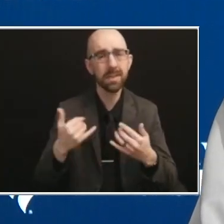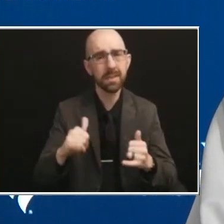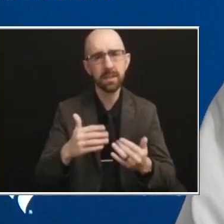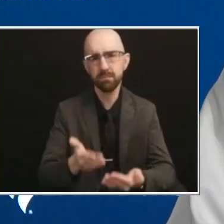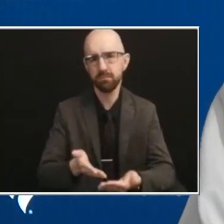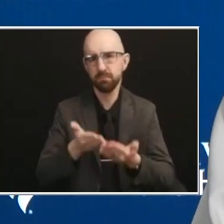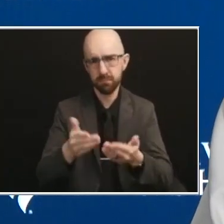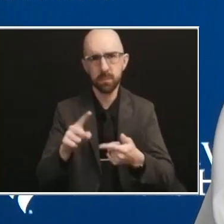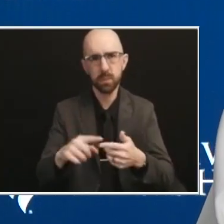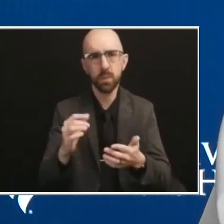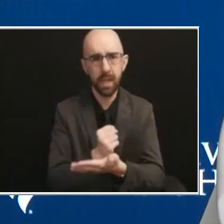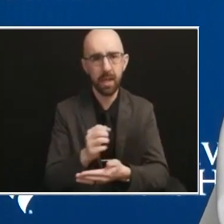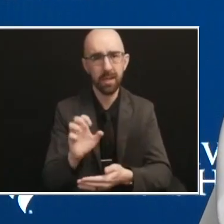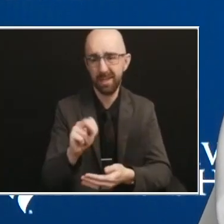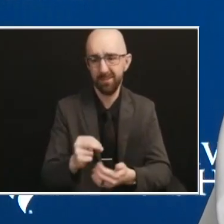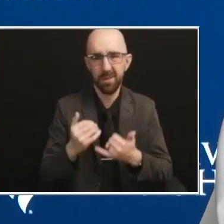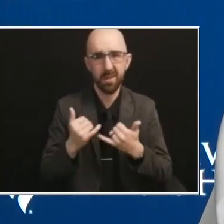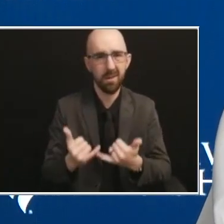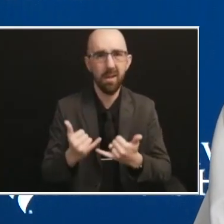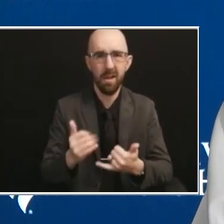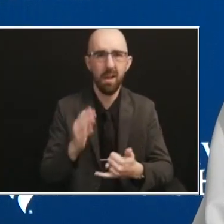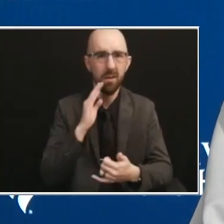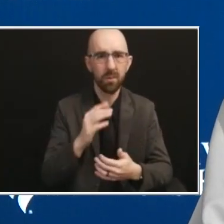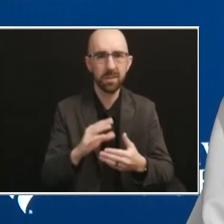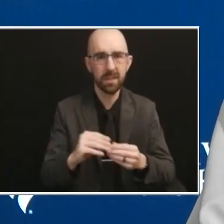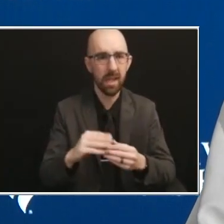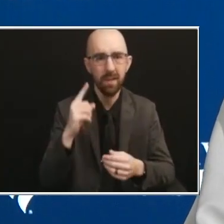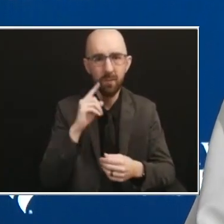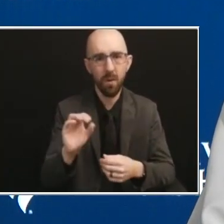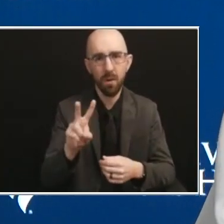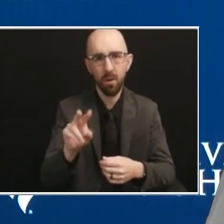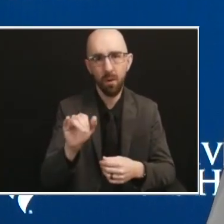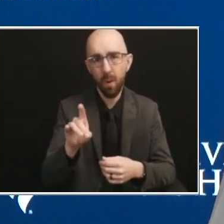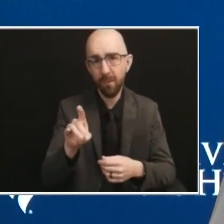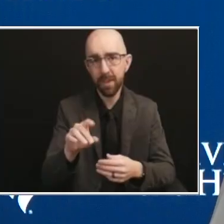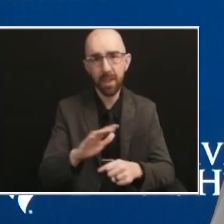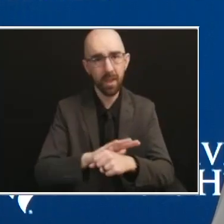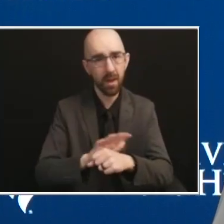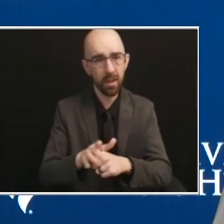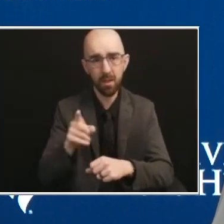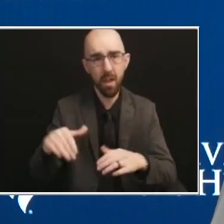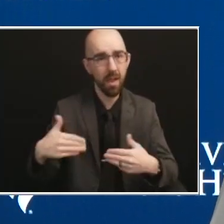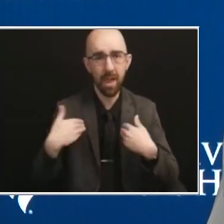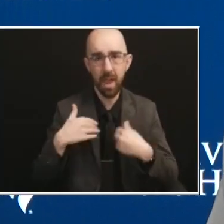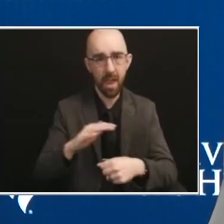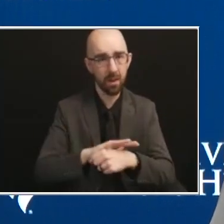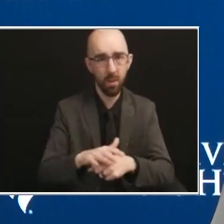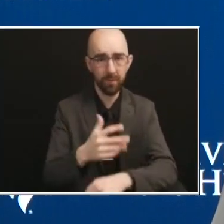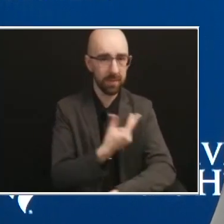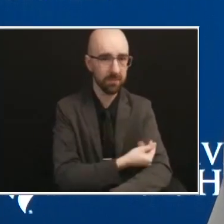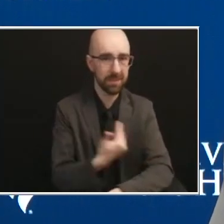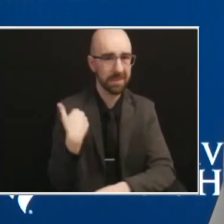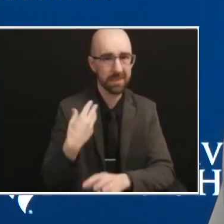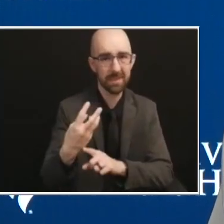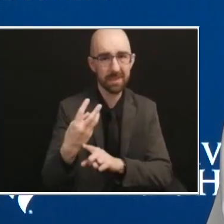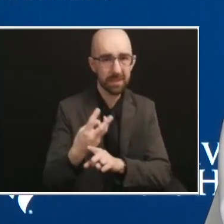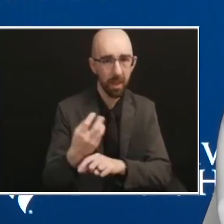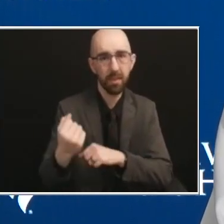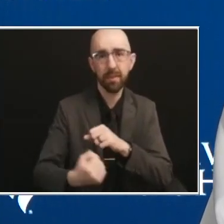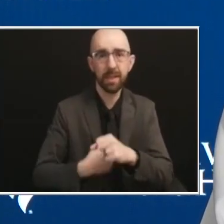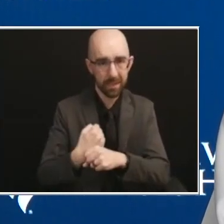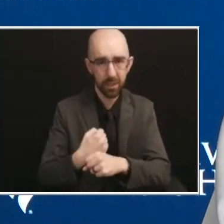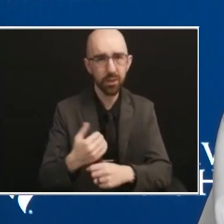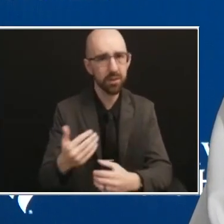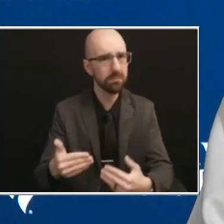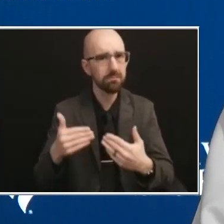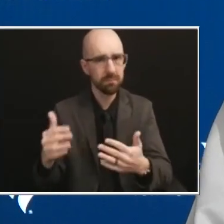even now. I would say that for even COVID as well. If you haven't had a COVID vaccine in the last 6 months or a year, you should get that